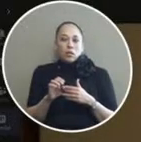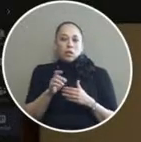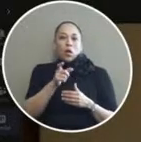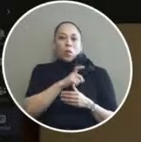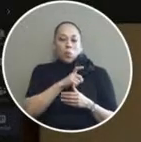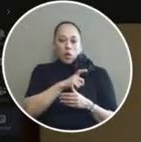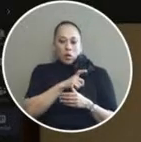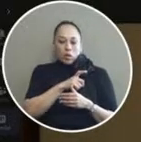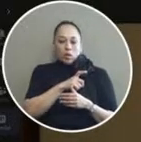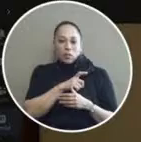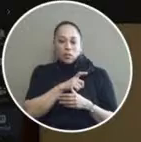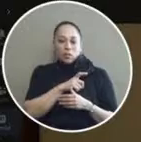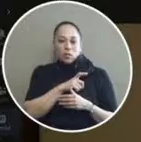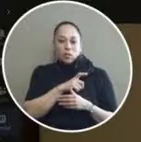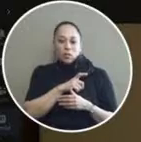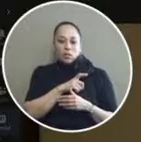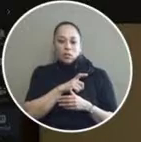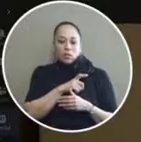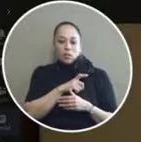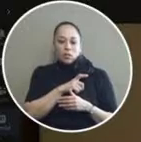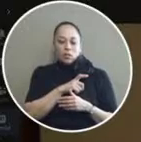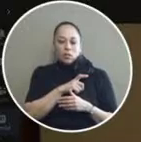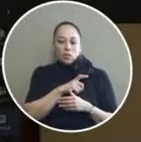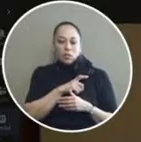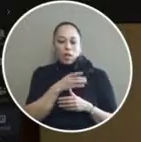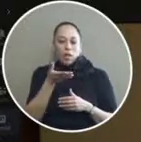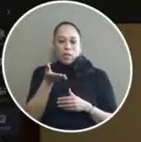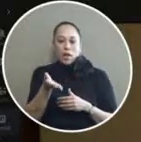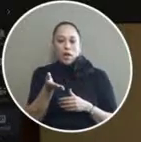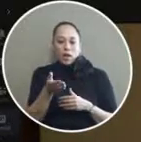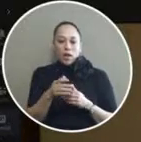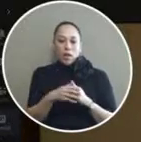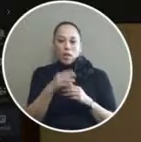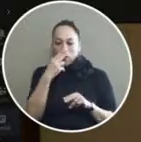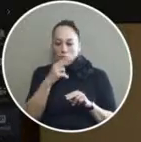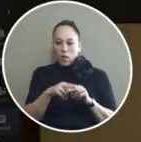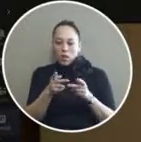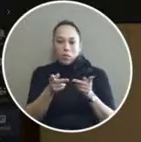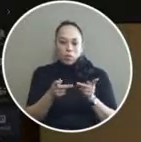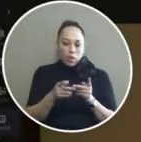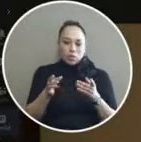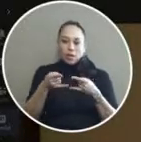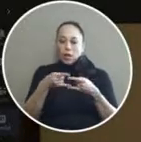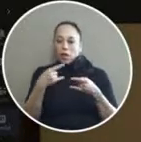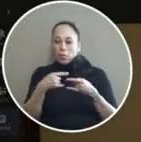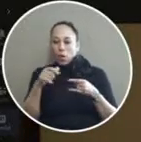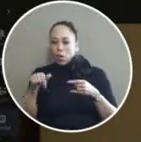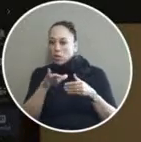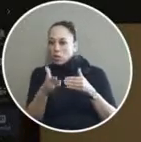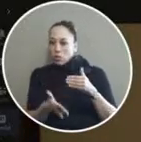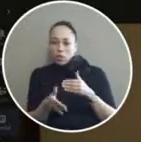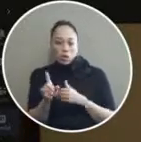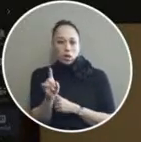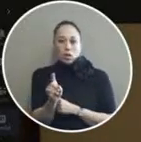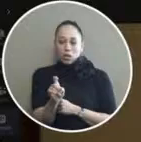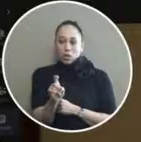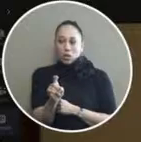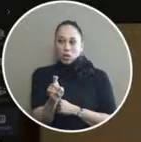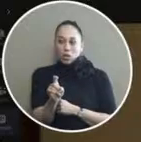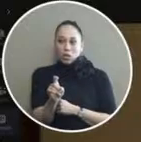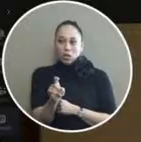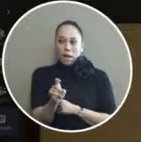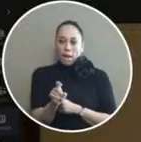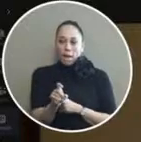police force at entertainment districts and other areas of high volumes of bars this weekend with the